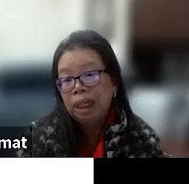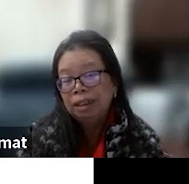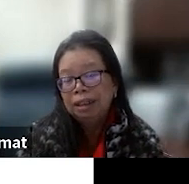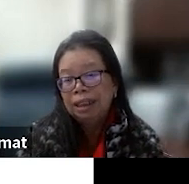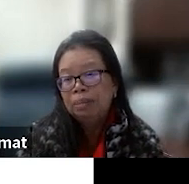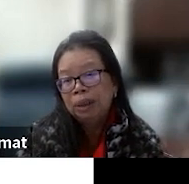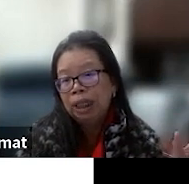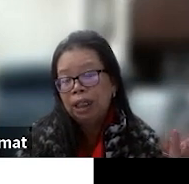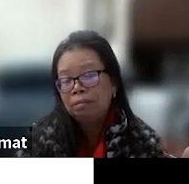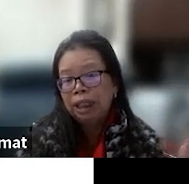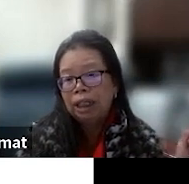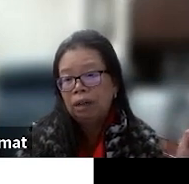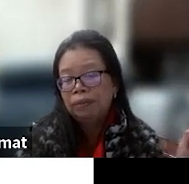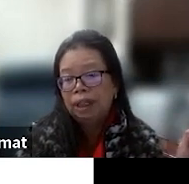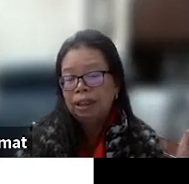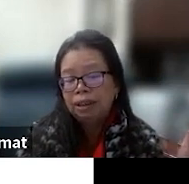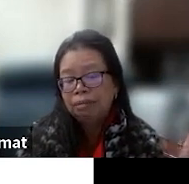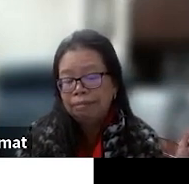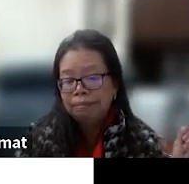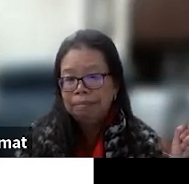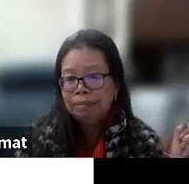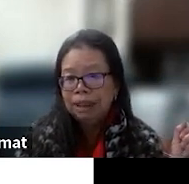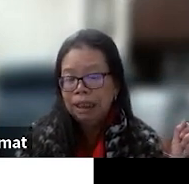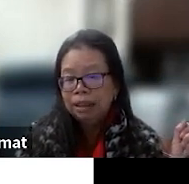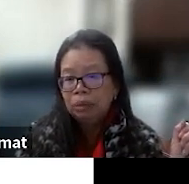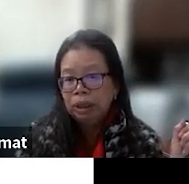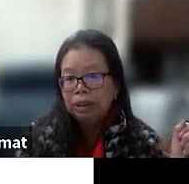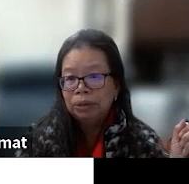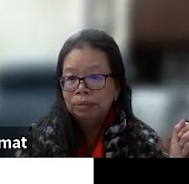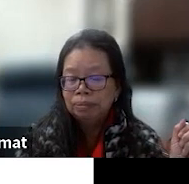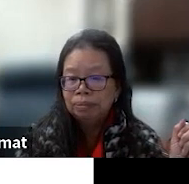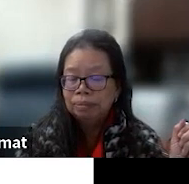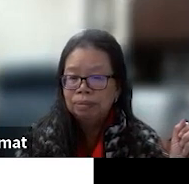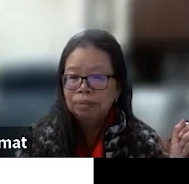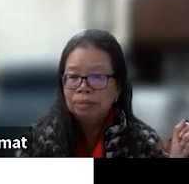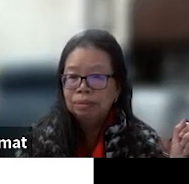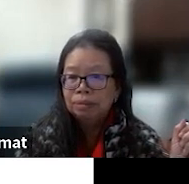Hope that's clear, but we can take it offline and discuss it with you.